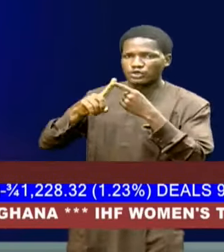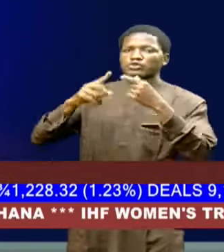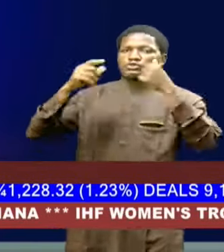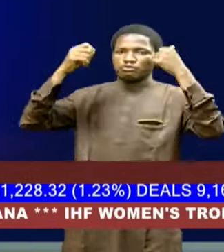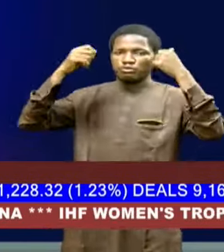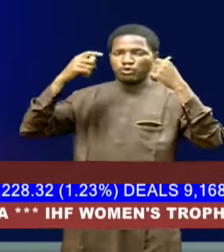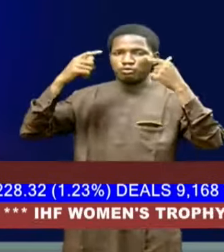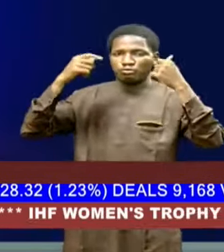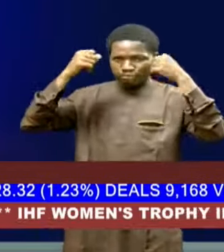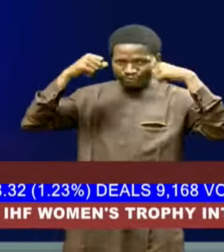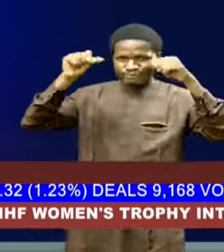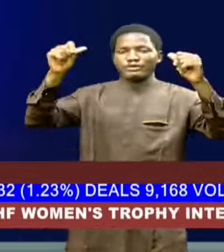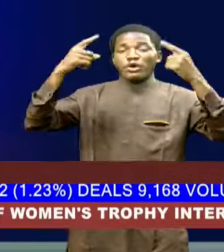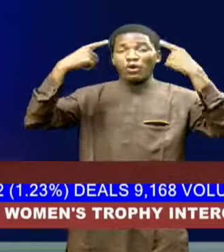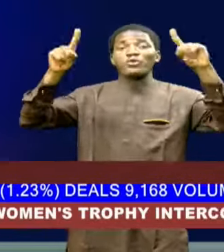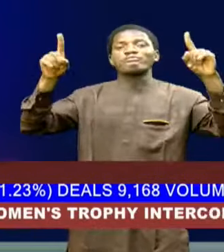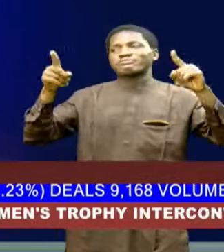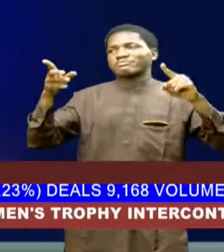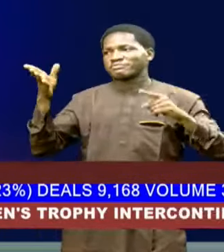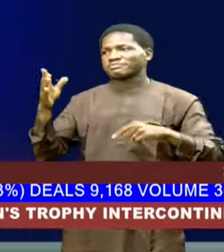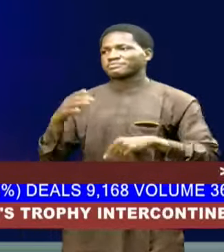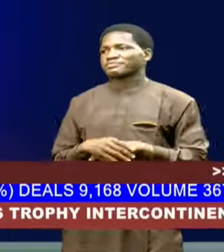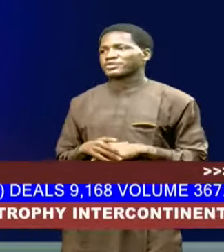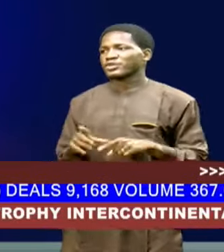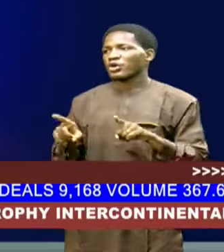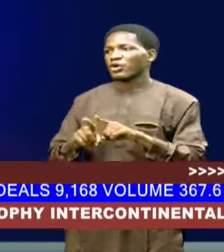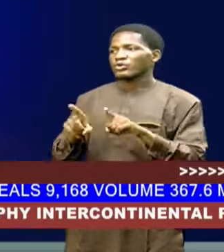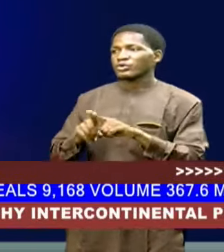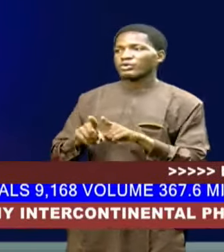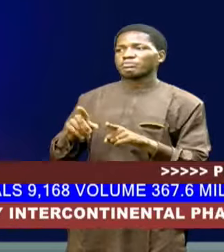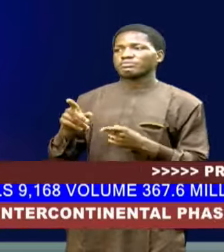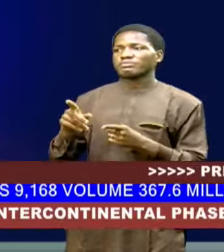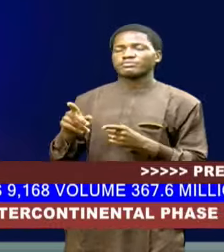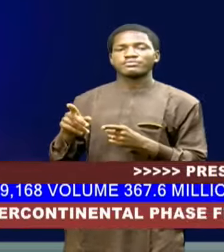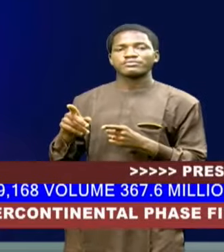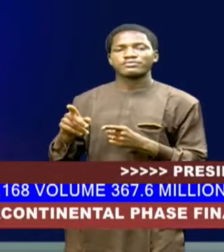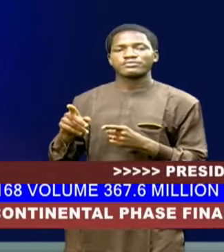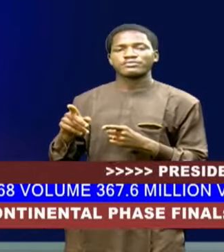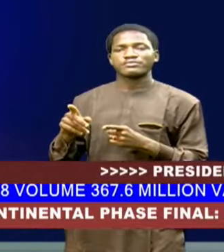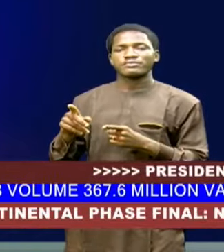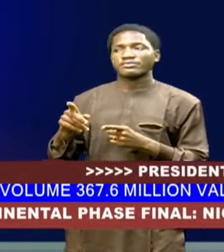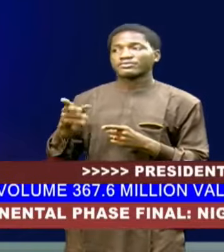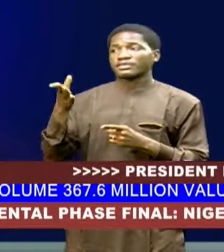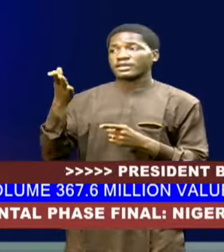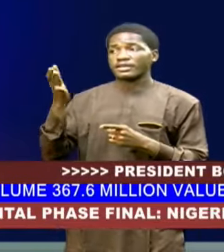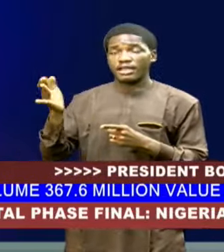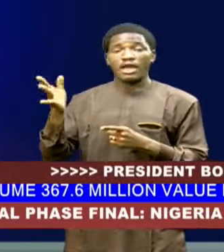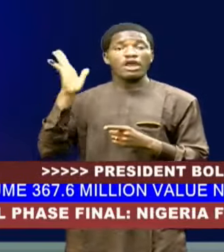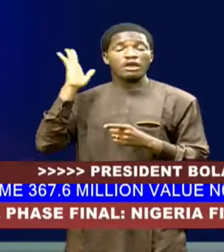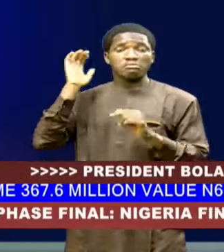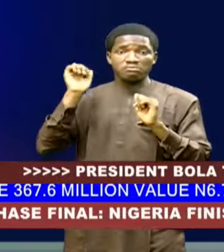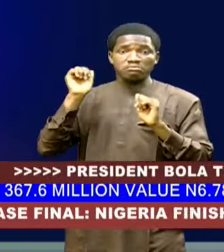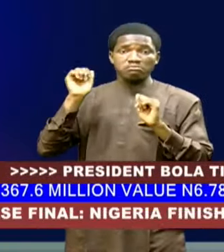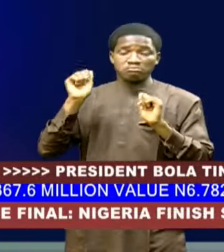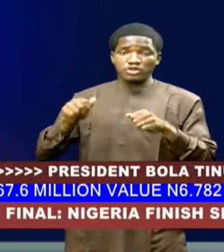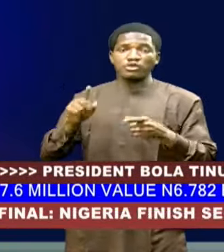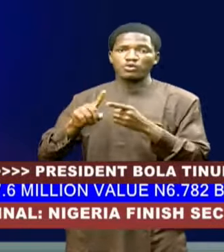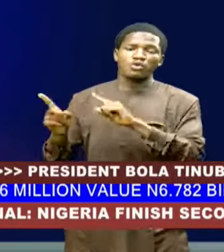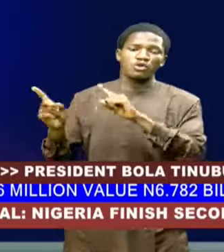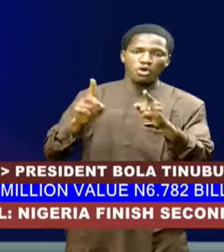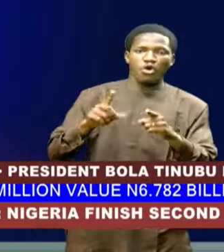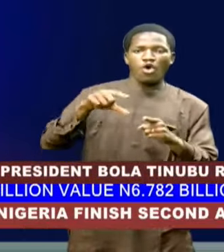Arena. Additionally, Paris Saint-Germain is in a favorable position to advance to the quarterfinals as they travel to face Real